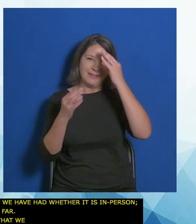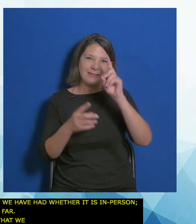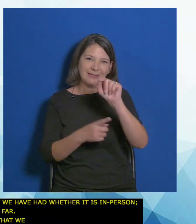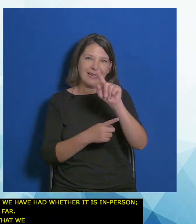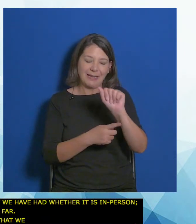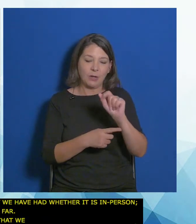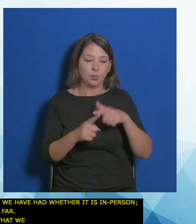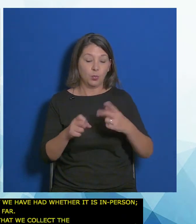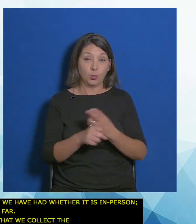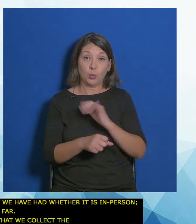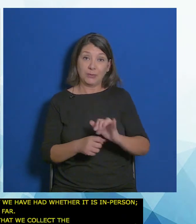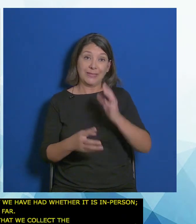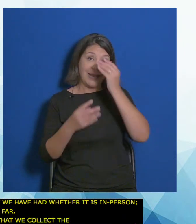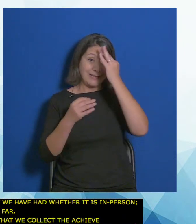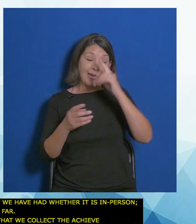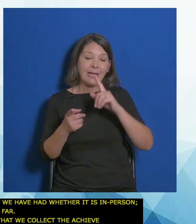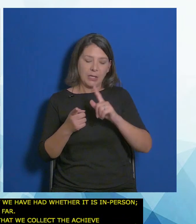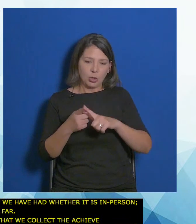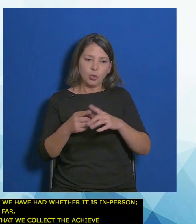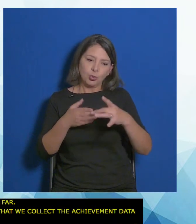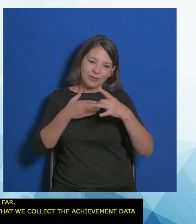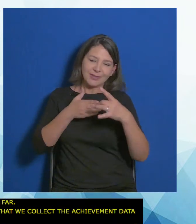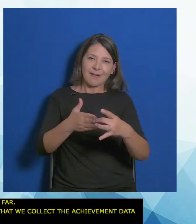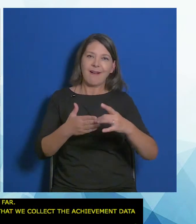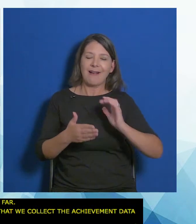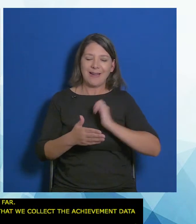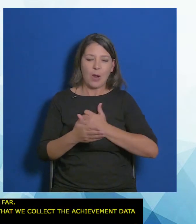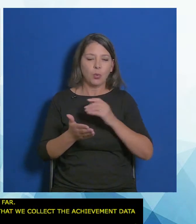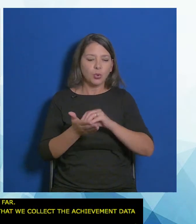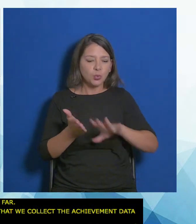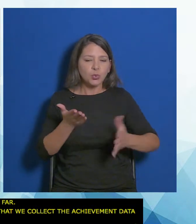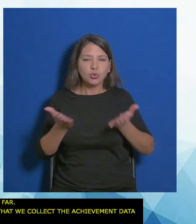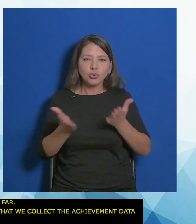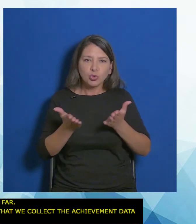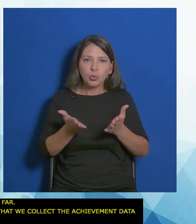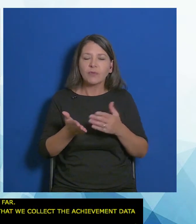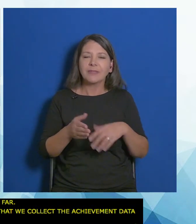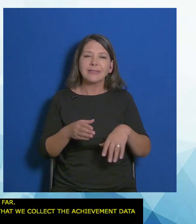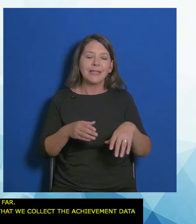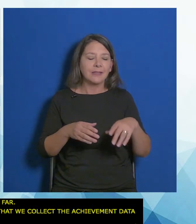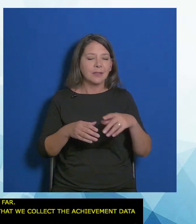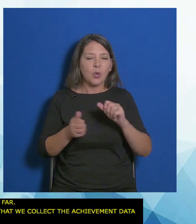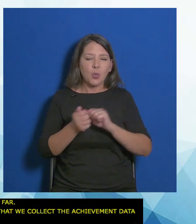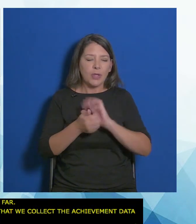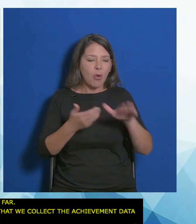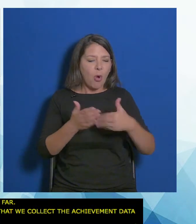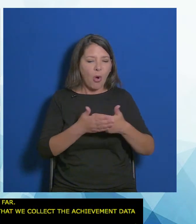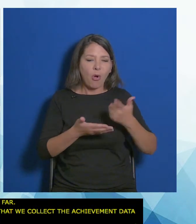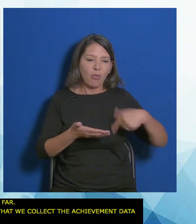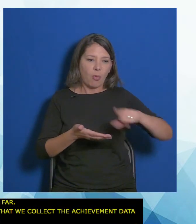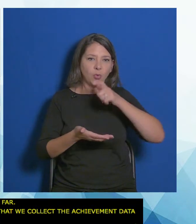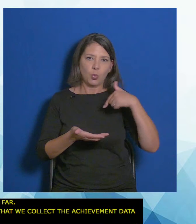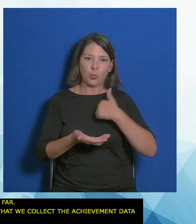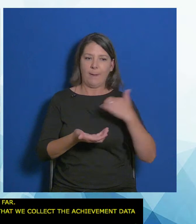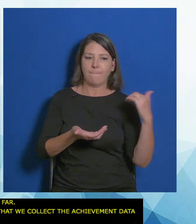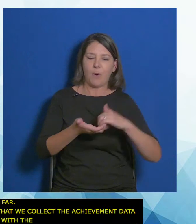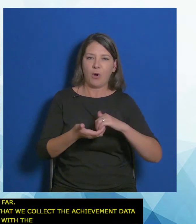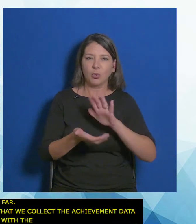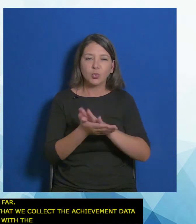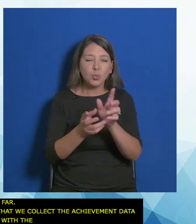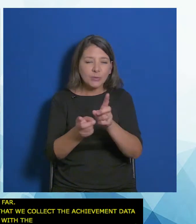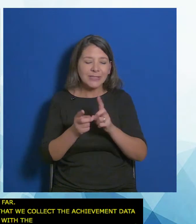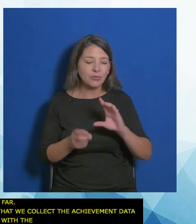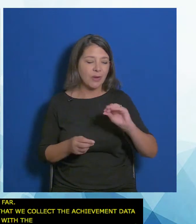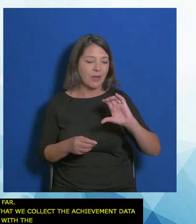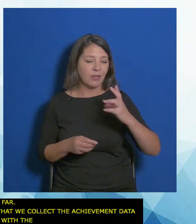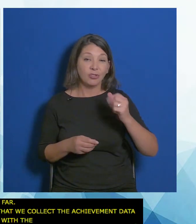data to drive our continuous improvement in services with the partnerships of all of our districts and charters. We also wanted